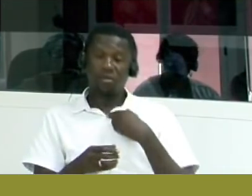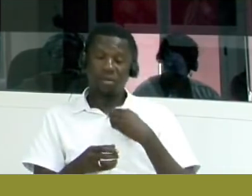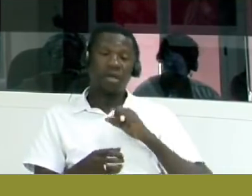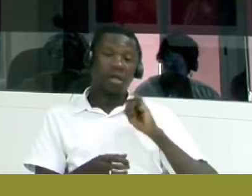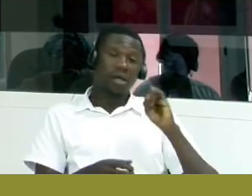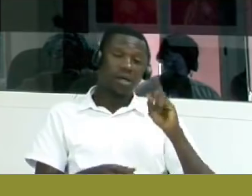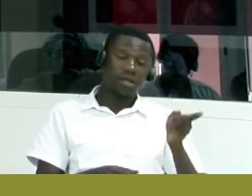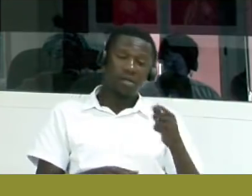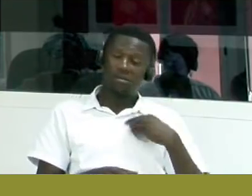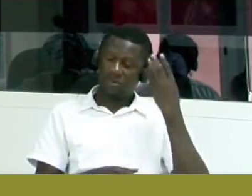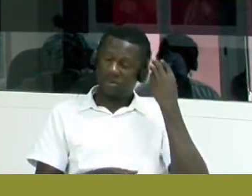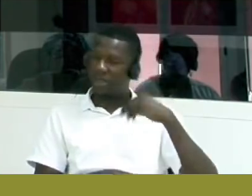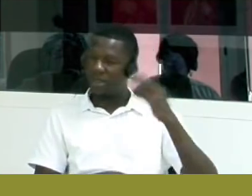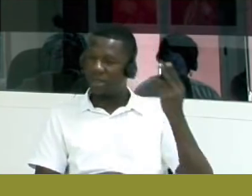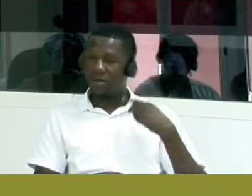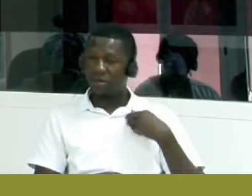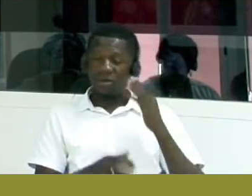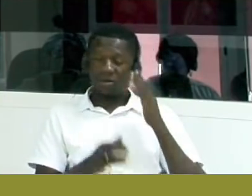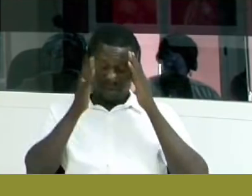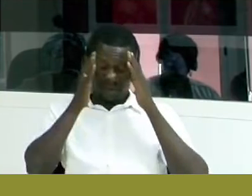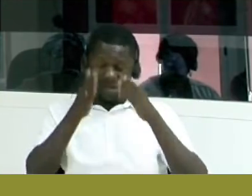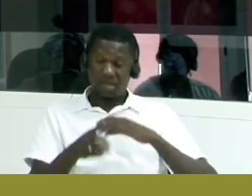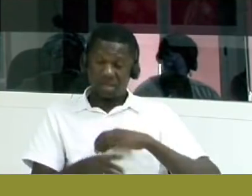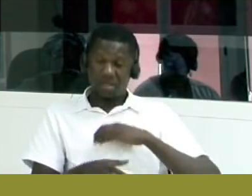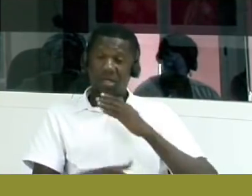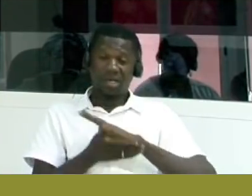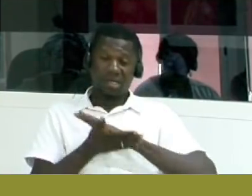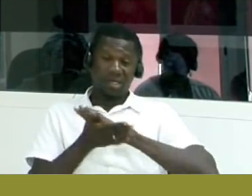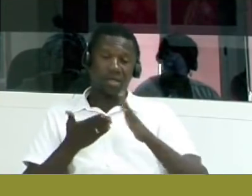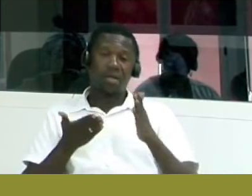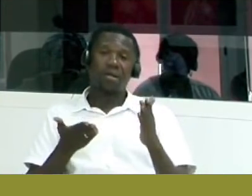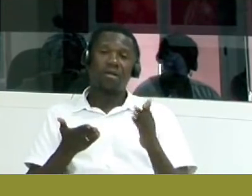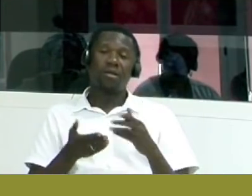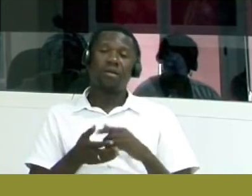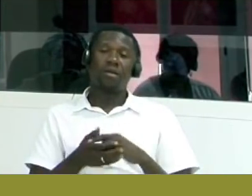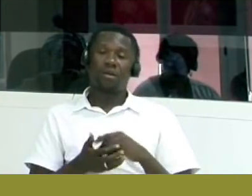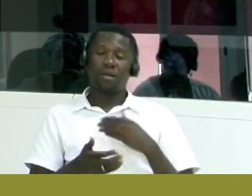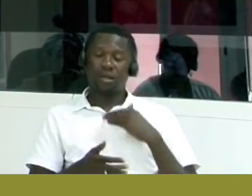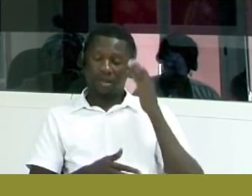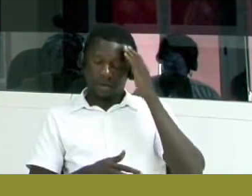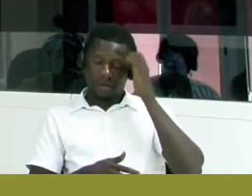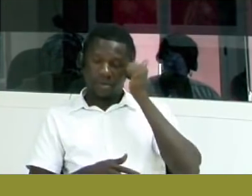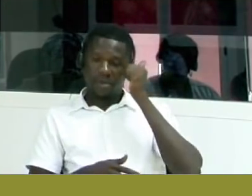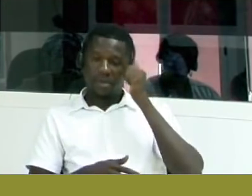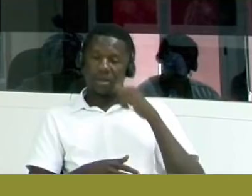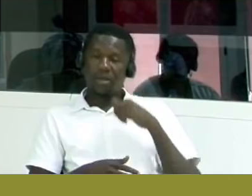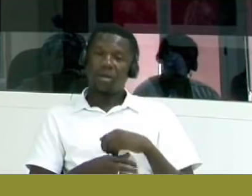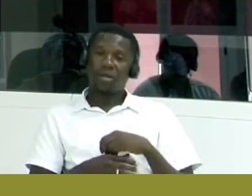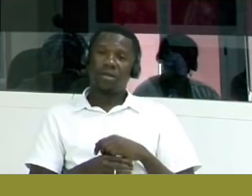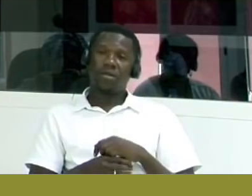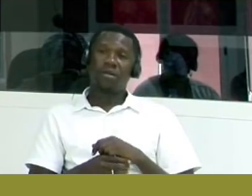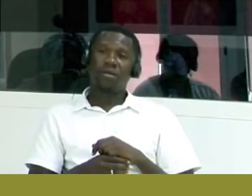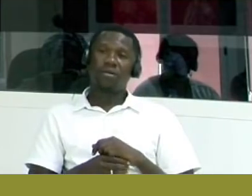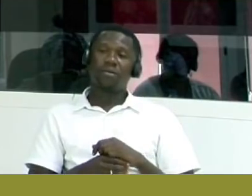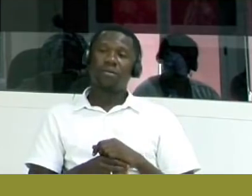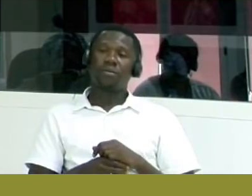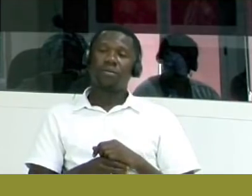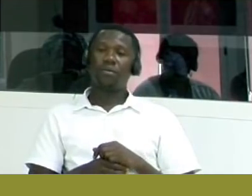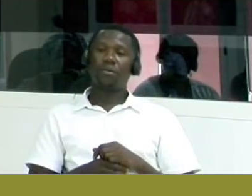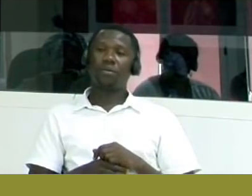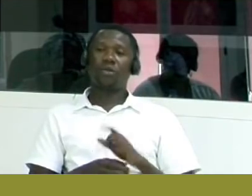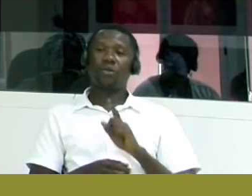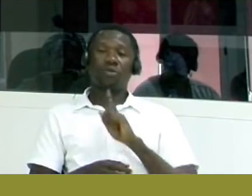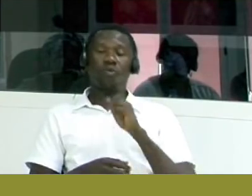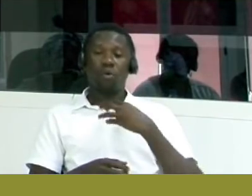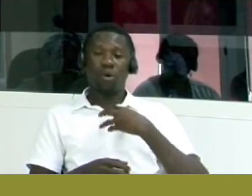have a conscience, a clear one. I appreciate that. You have a conscience. And a very clear one for that matter. Yes. But what I want